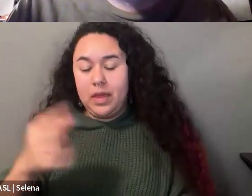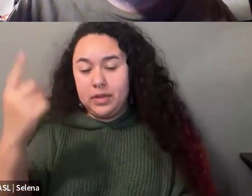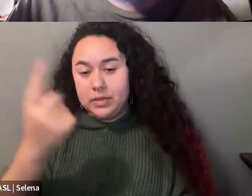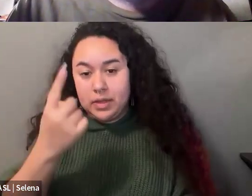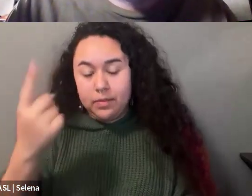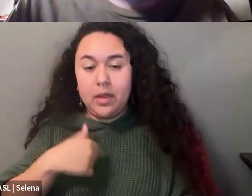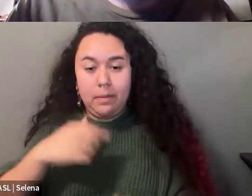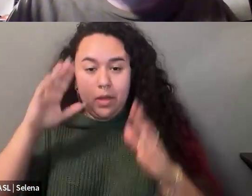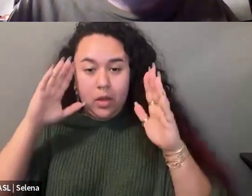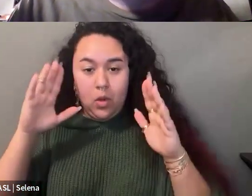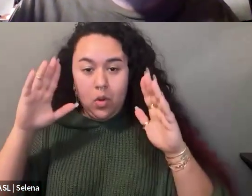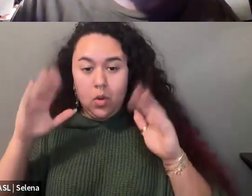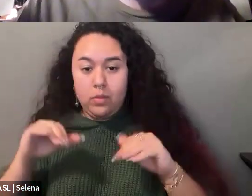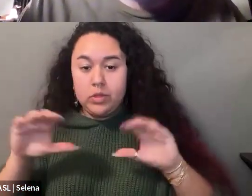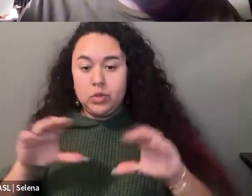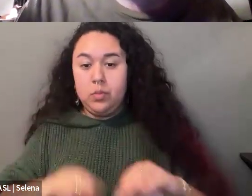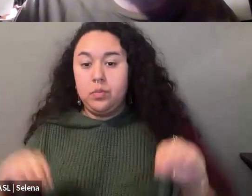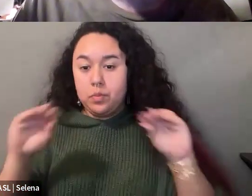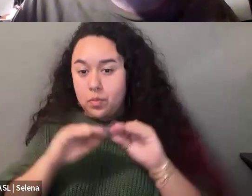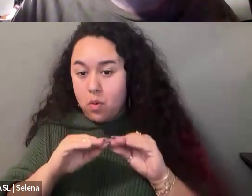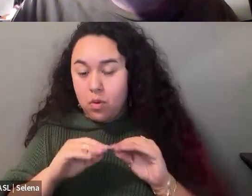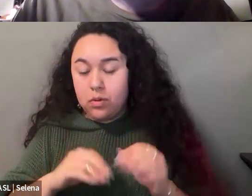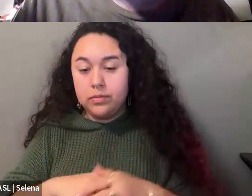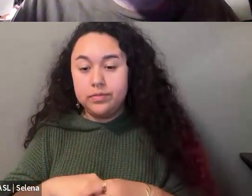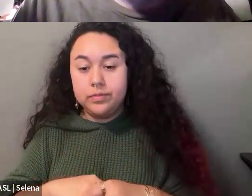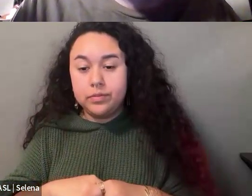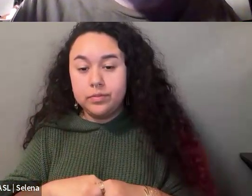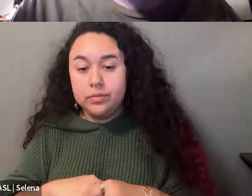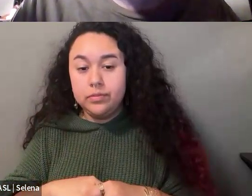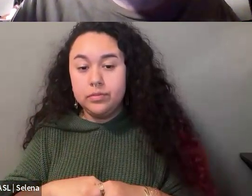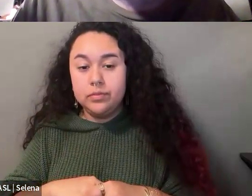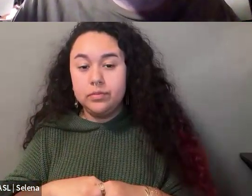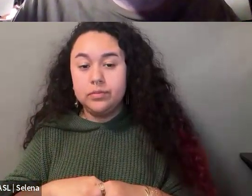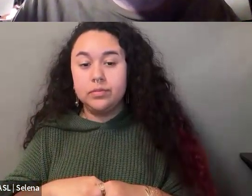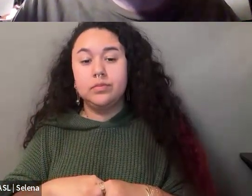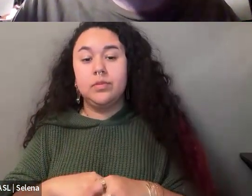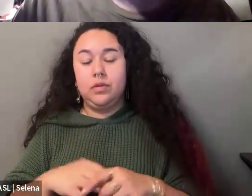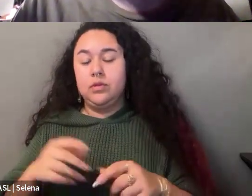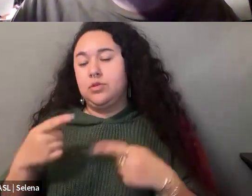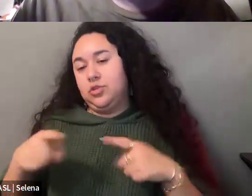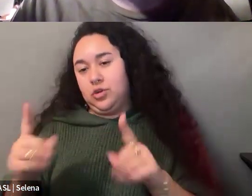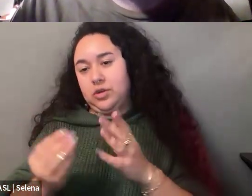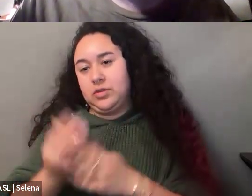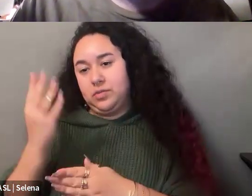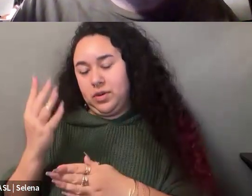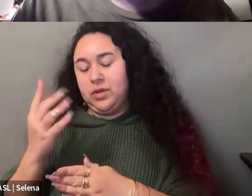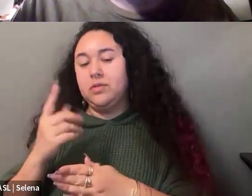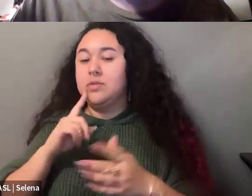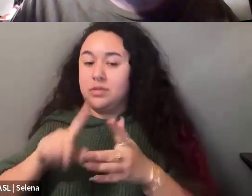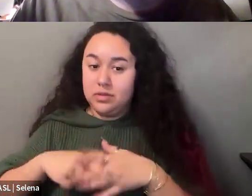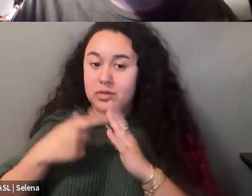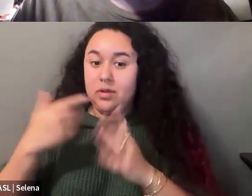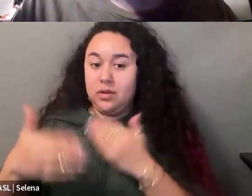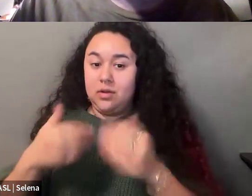I'm hoping to do a little bit more as the spring comes along. Working with